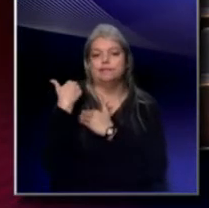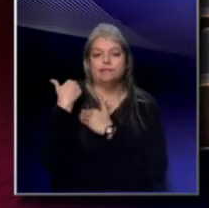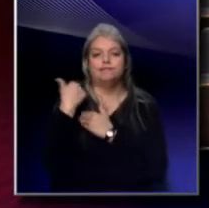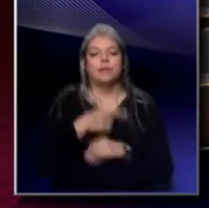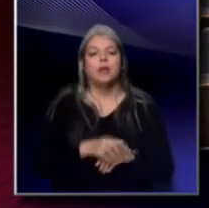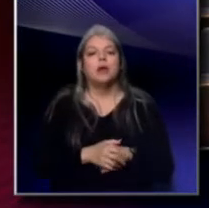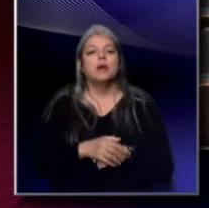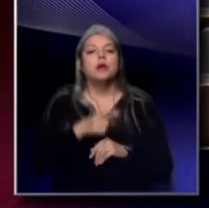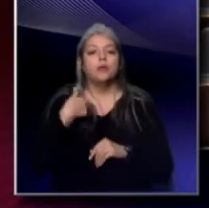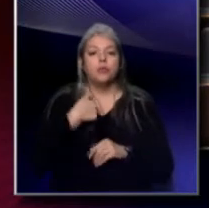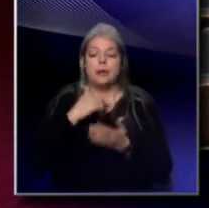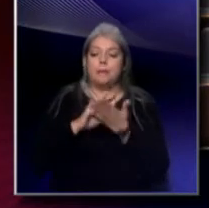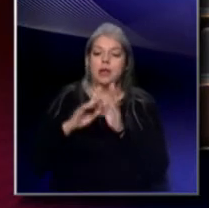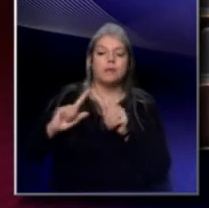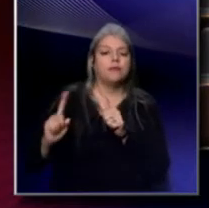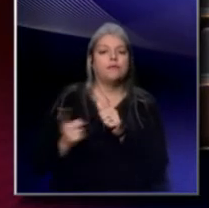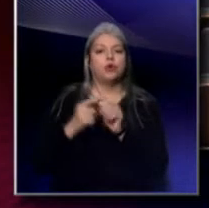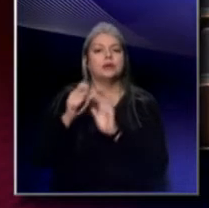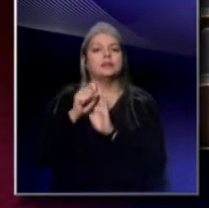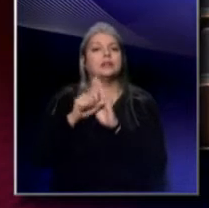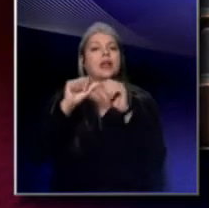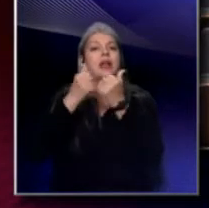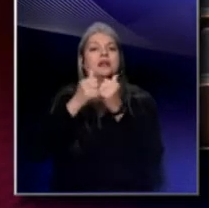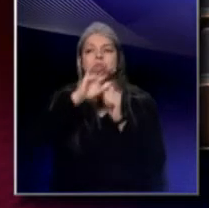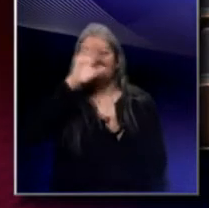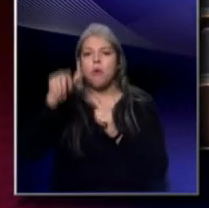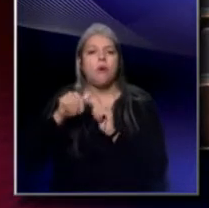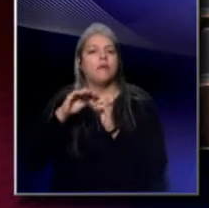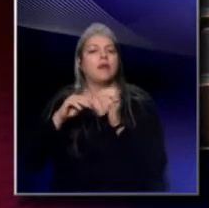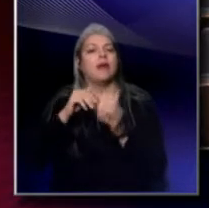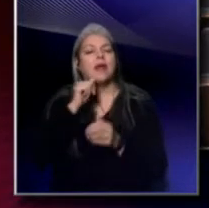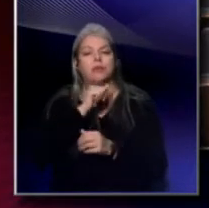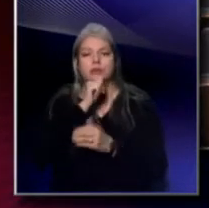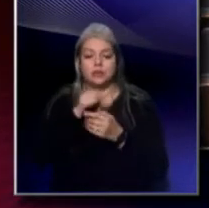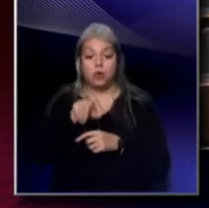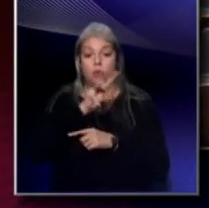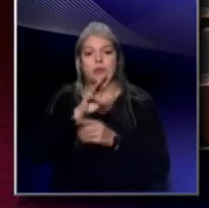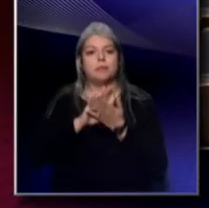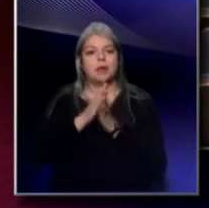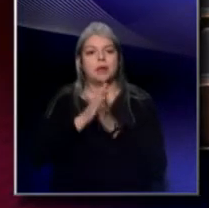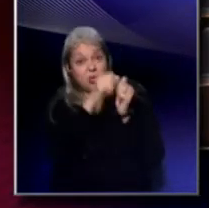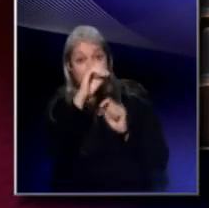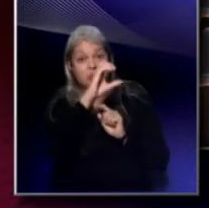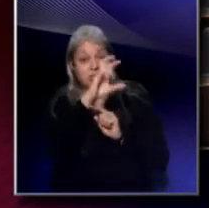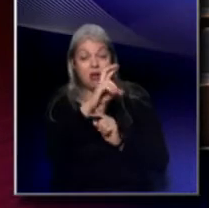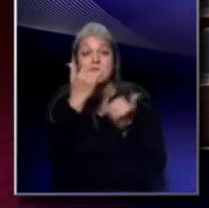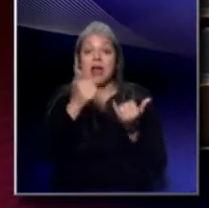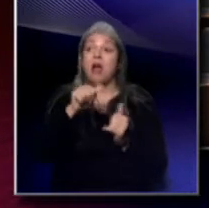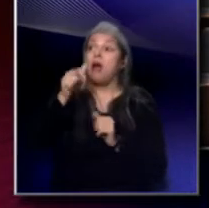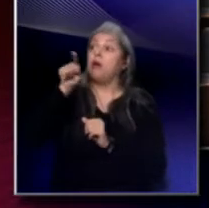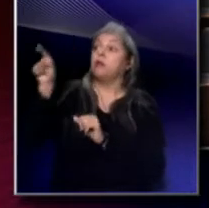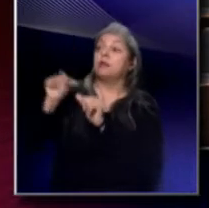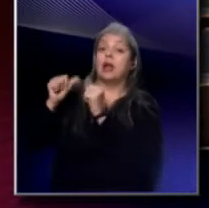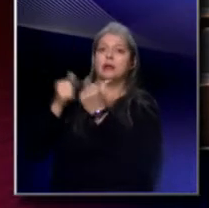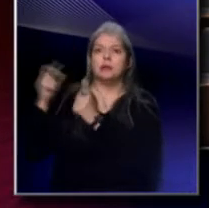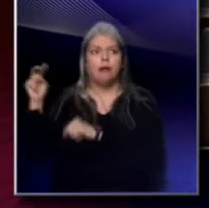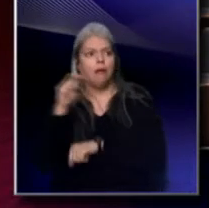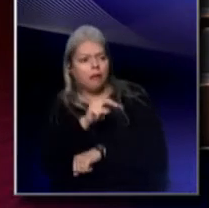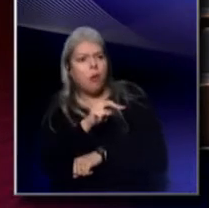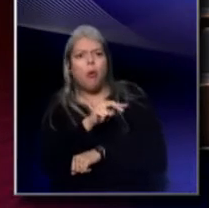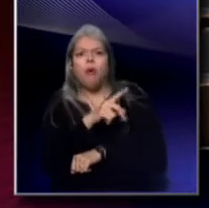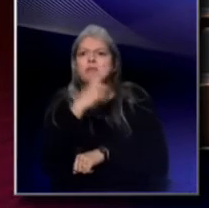We became the first state agency in all of Arizona to make its website 100% ADA compliant, seeking Mr. Moya's